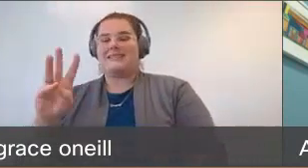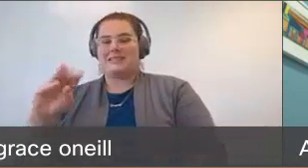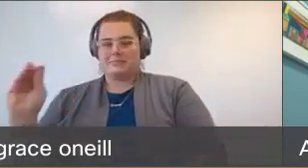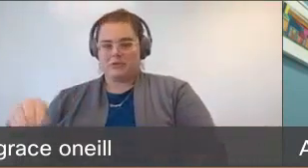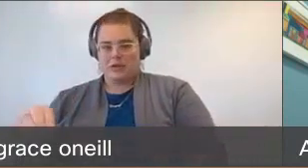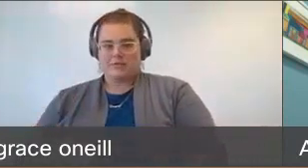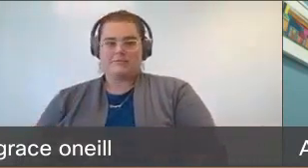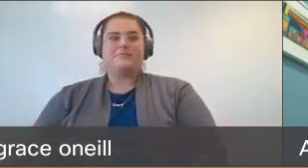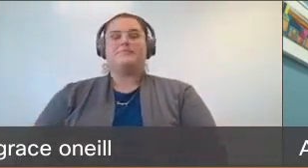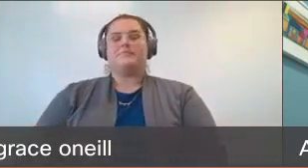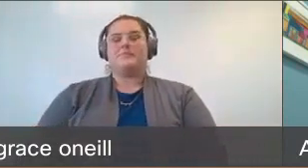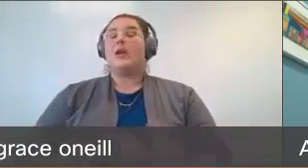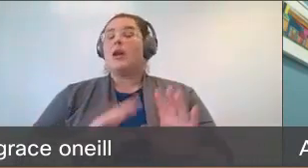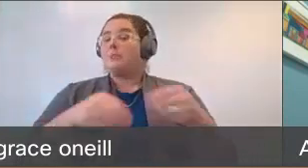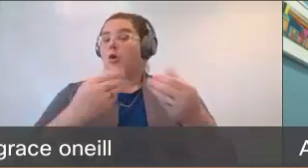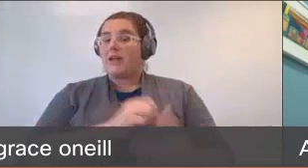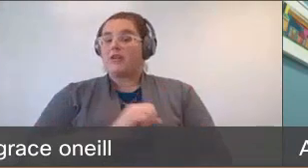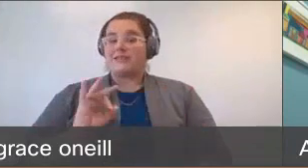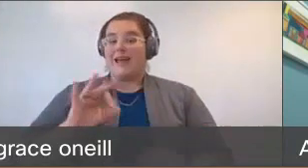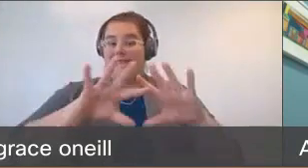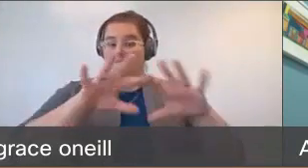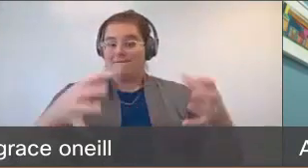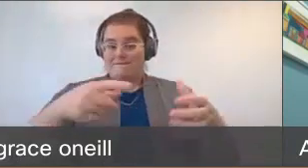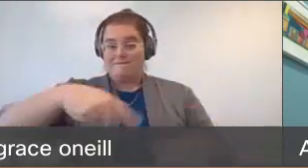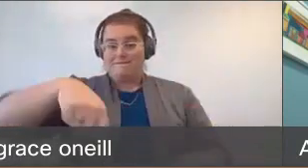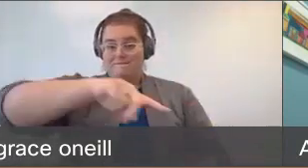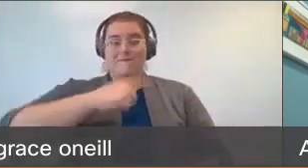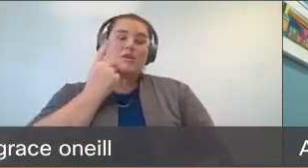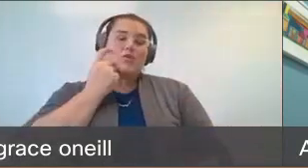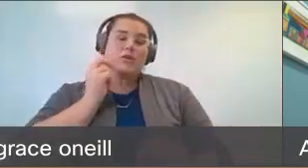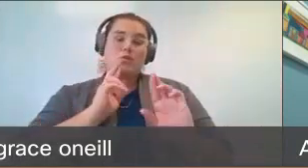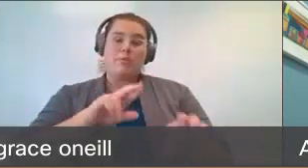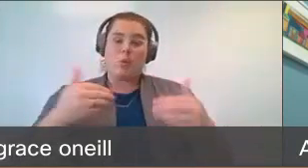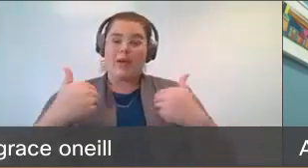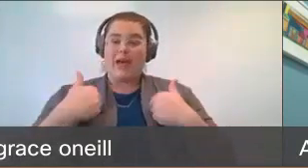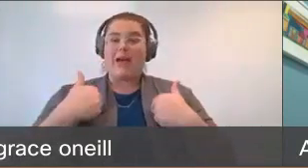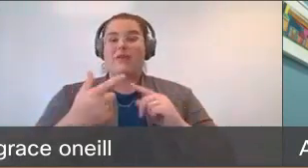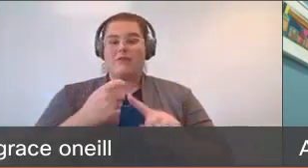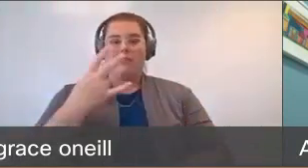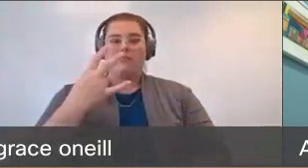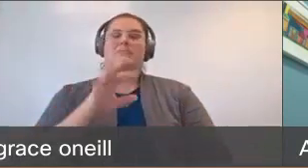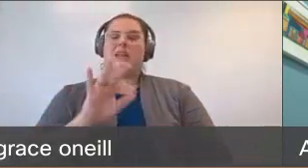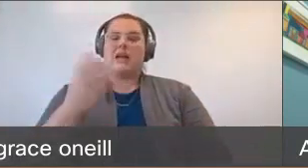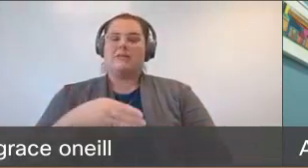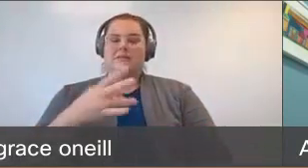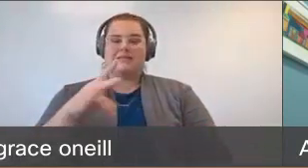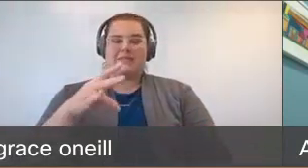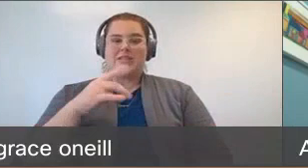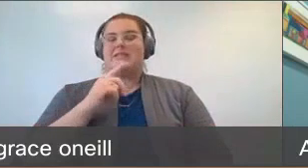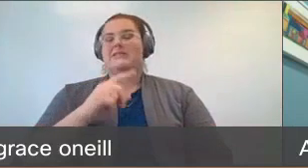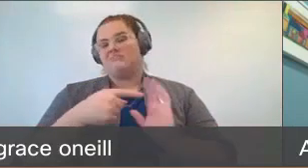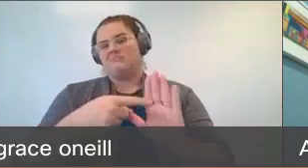86%. Among our provider staff, the most recent report we have is at 73%. And